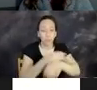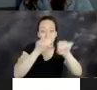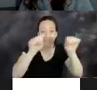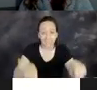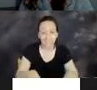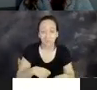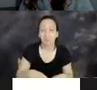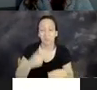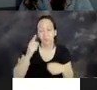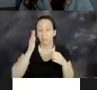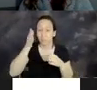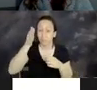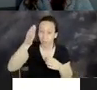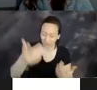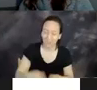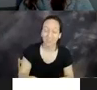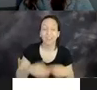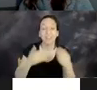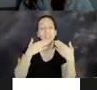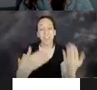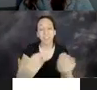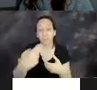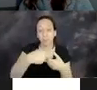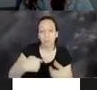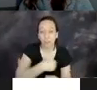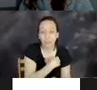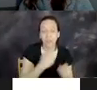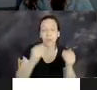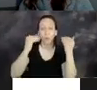future. So thank you for joining us, and we hope you have a great night.